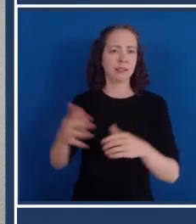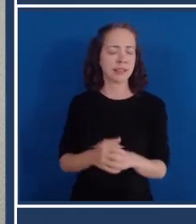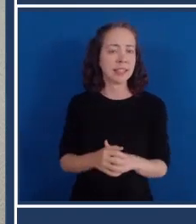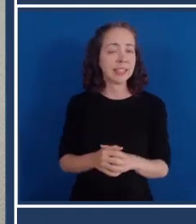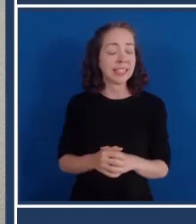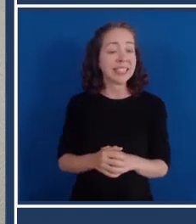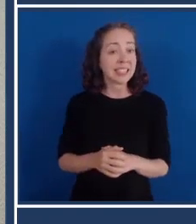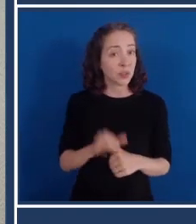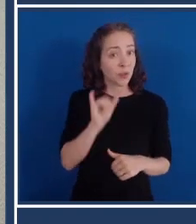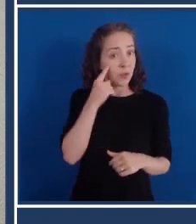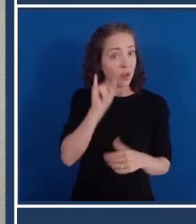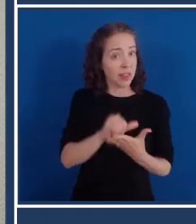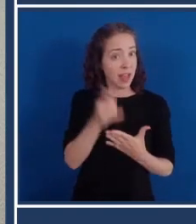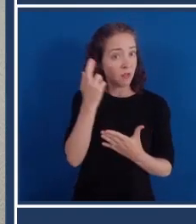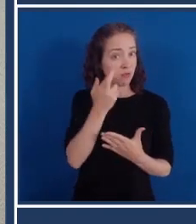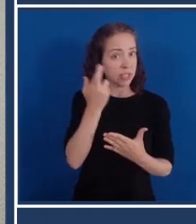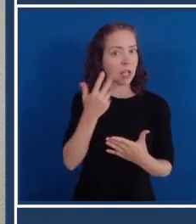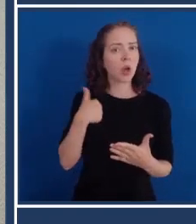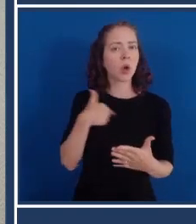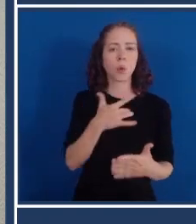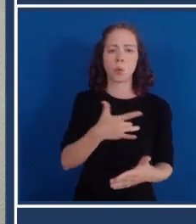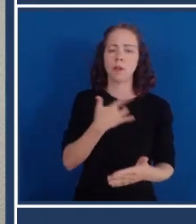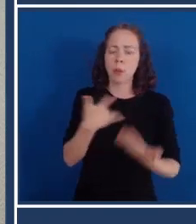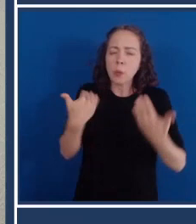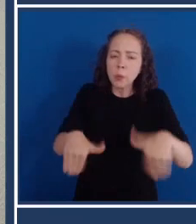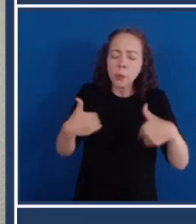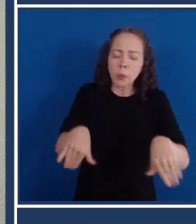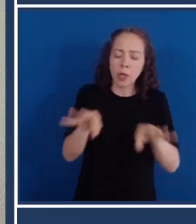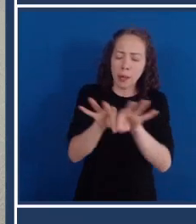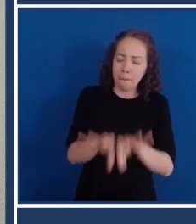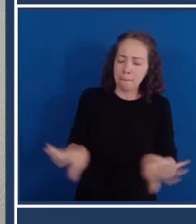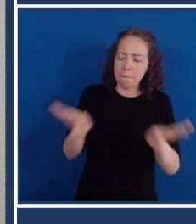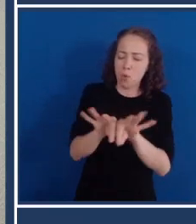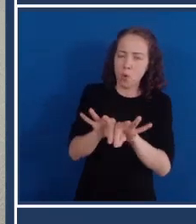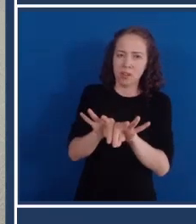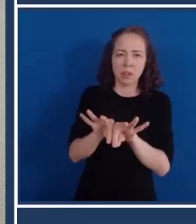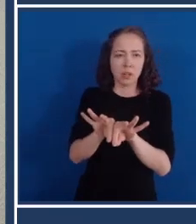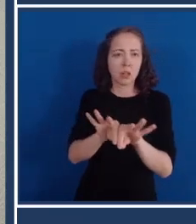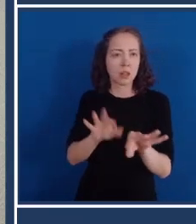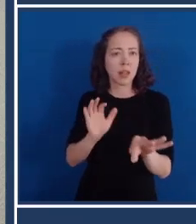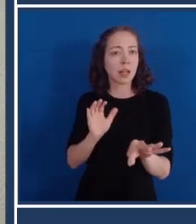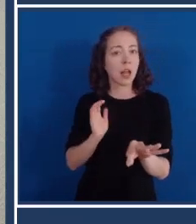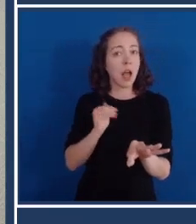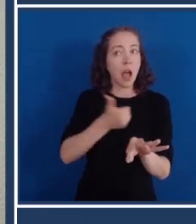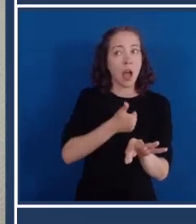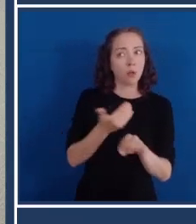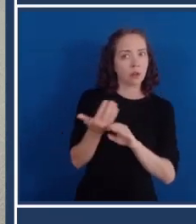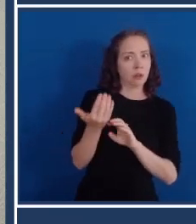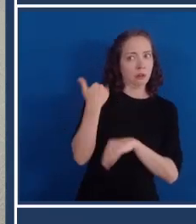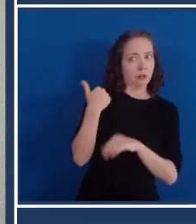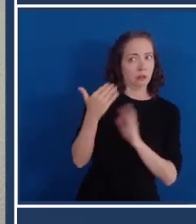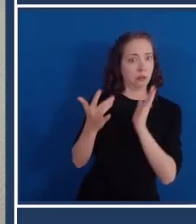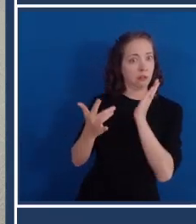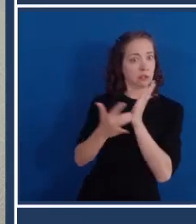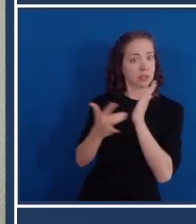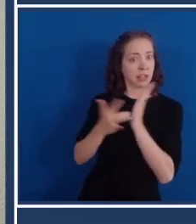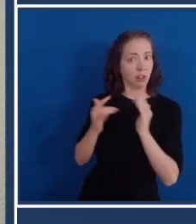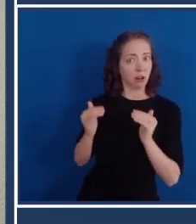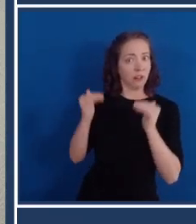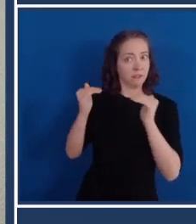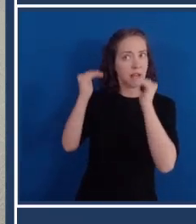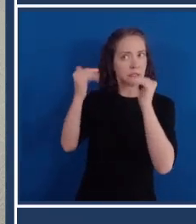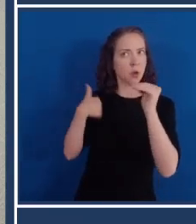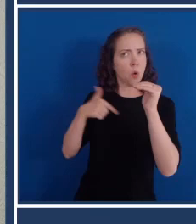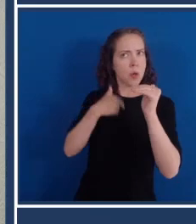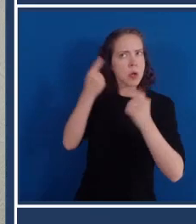really critical to apply the same kind of thought that we did to those other technological advances to the advance of